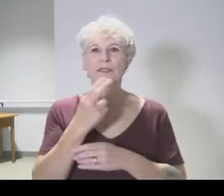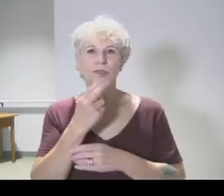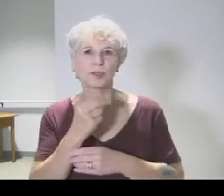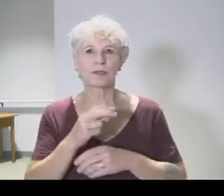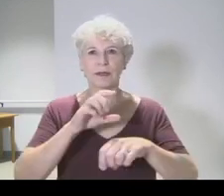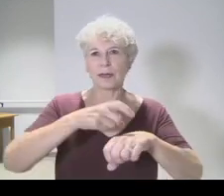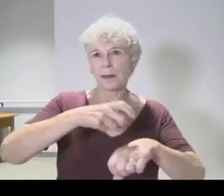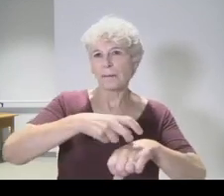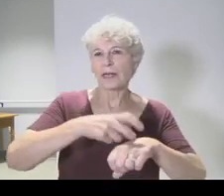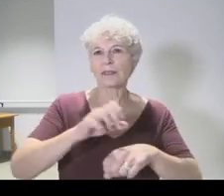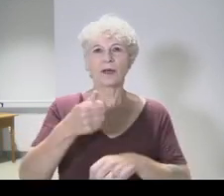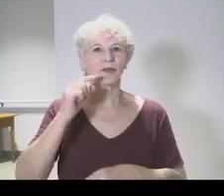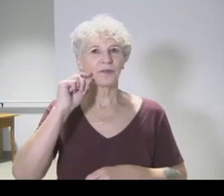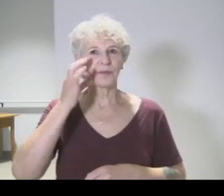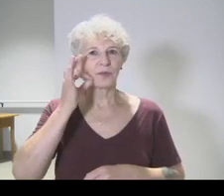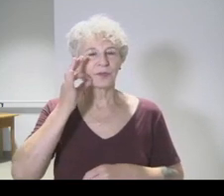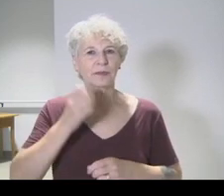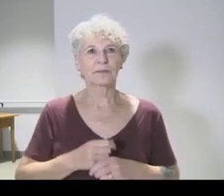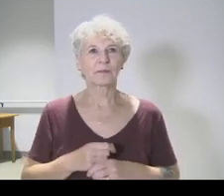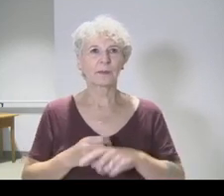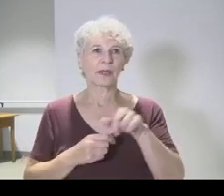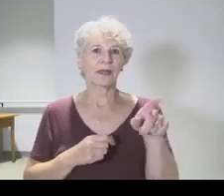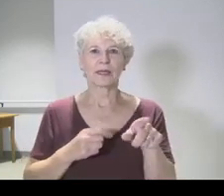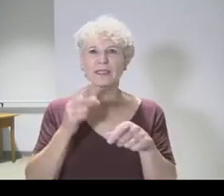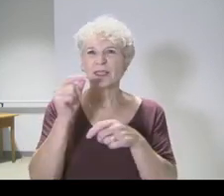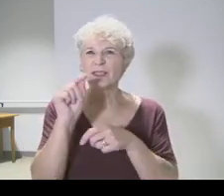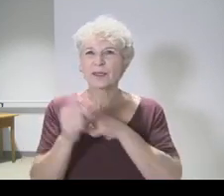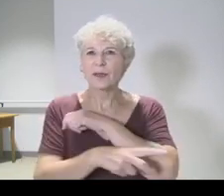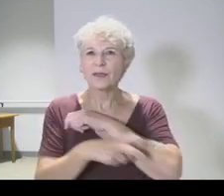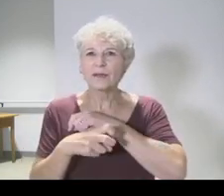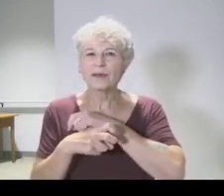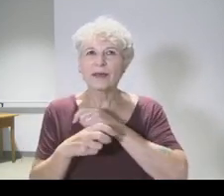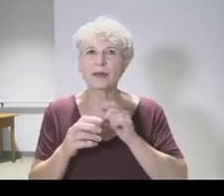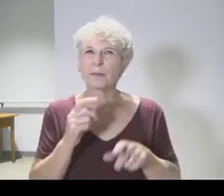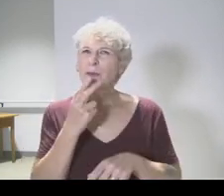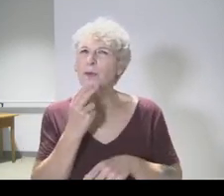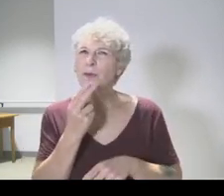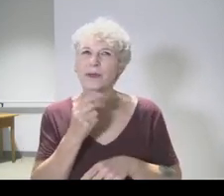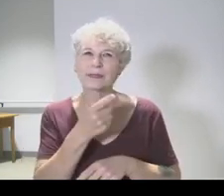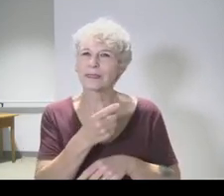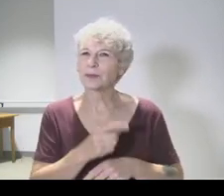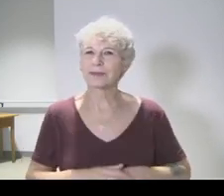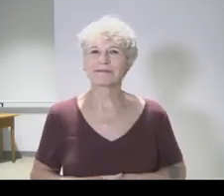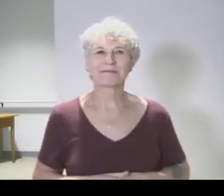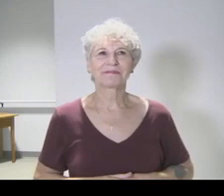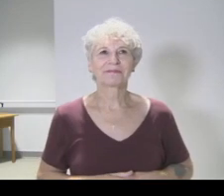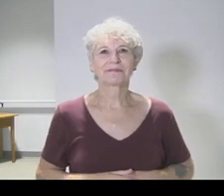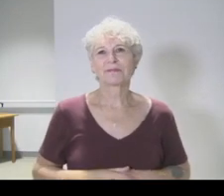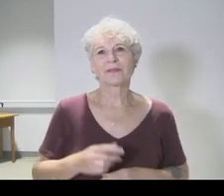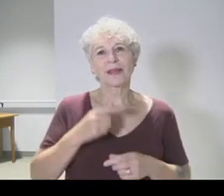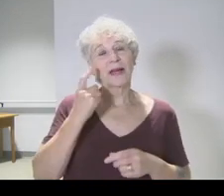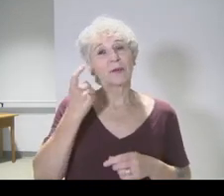melons, and other fruit. So basically, he's a little thief, but boy, is he cute. Well, I